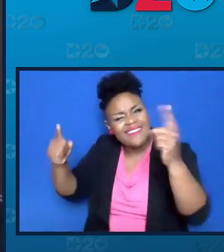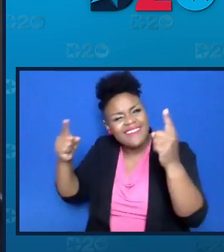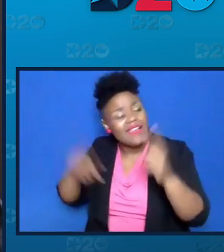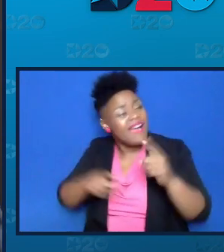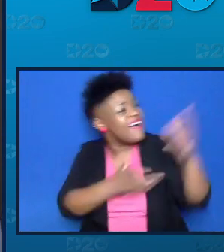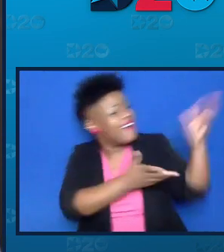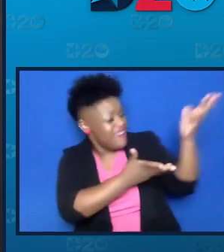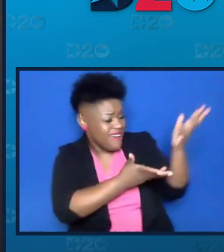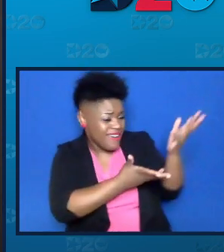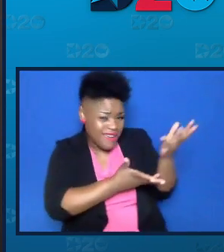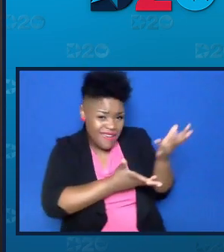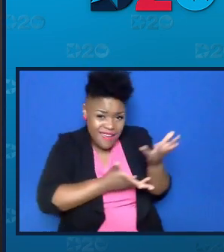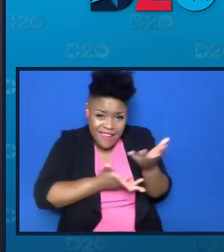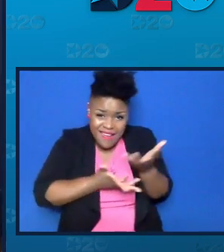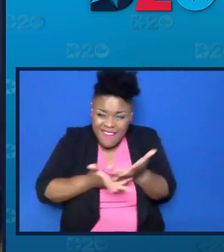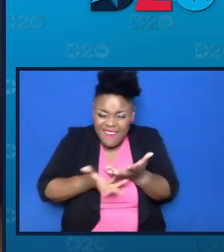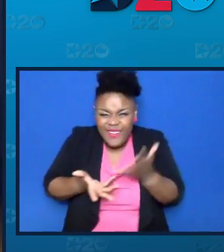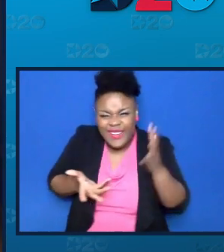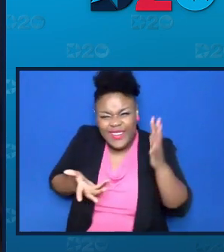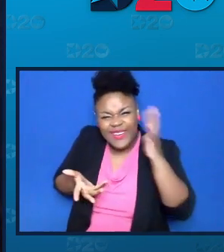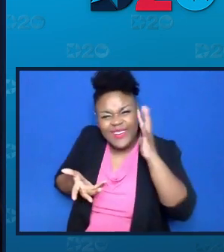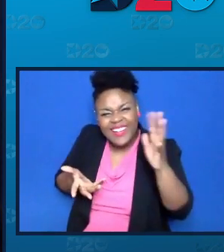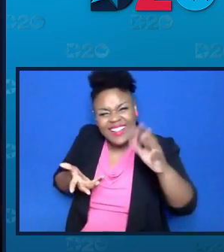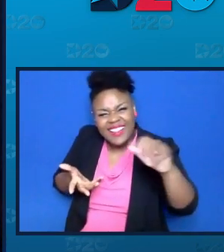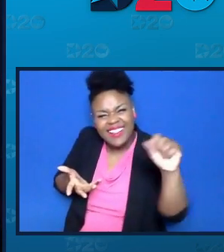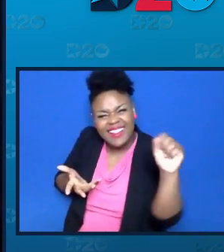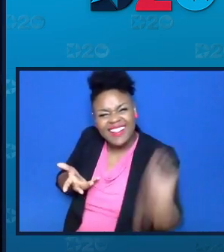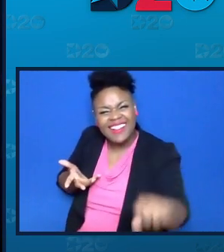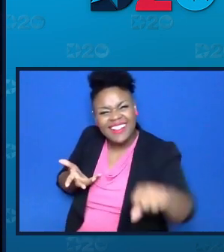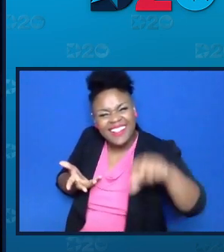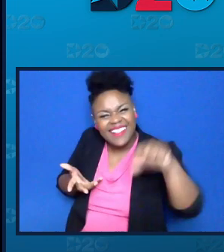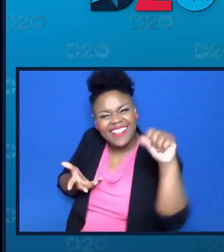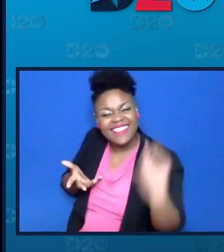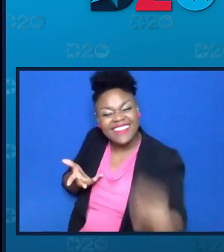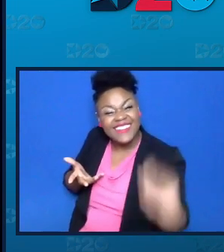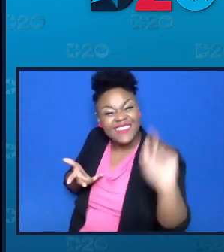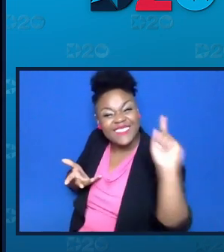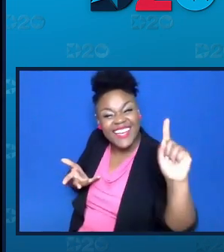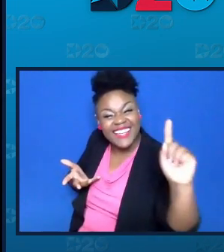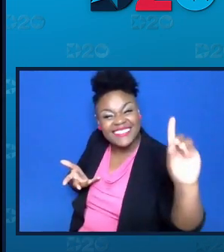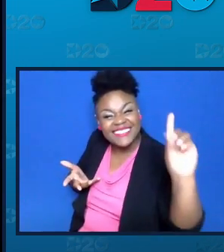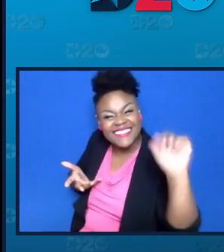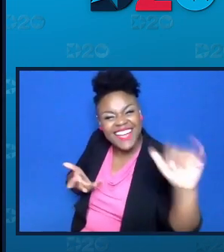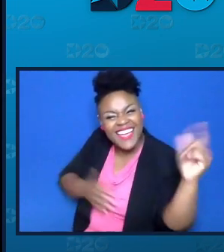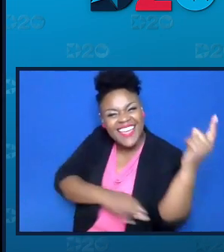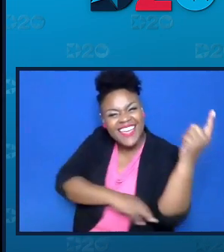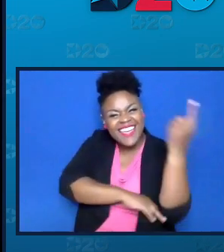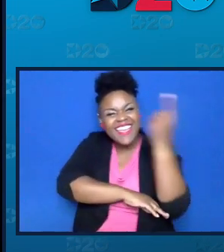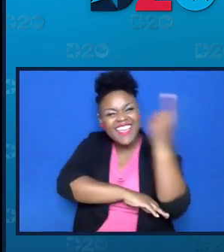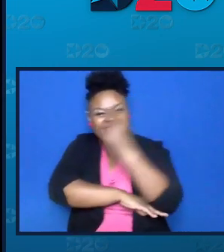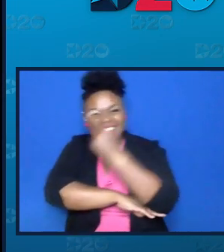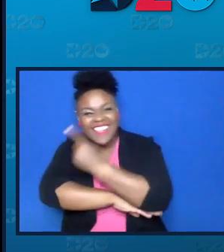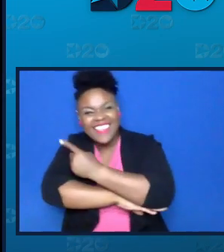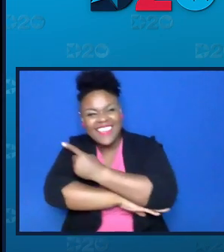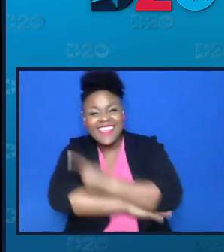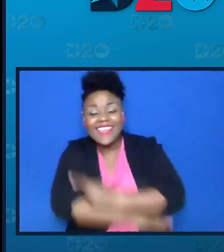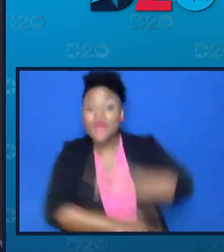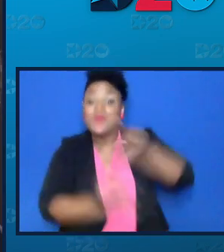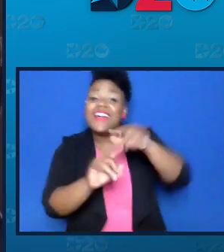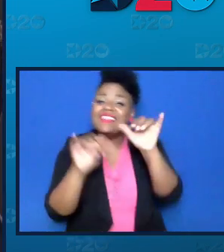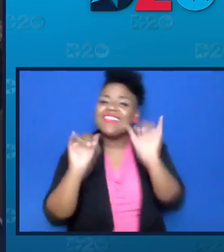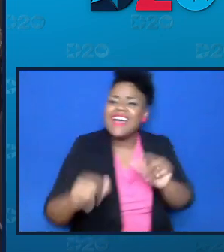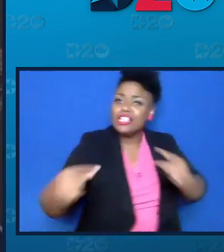be ours. Oh, one day, when the war is